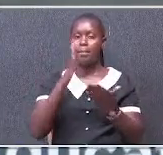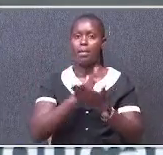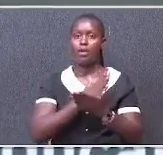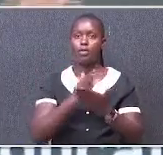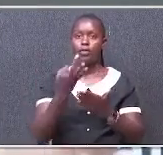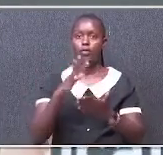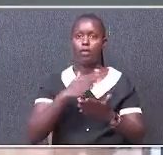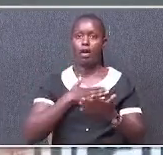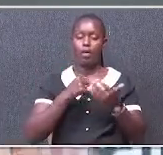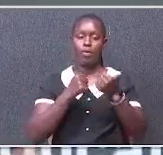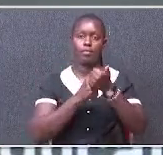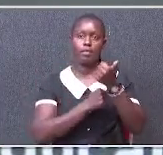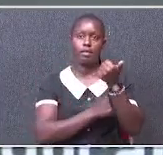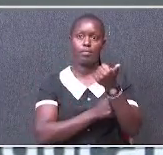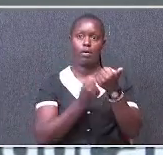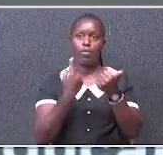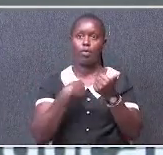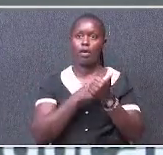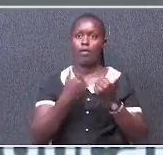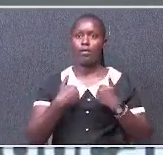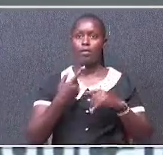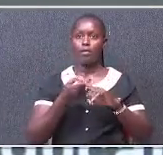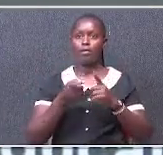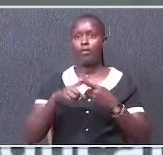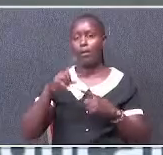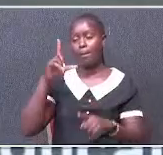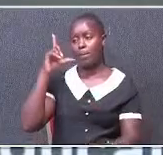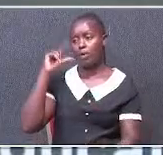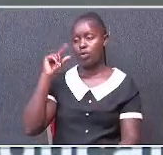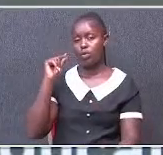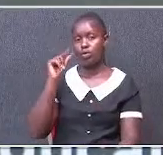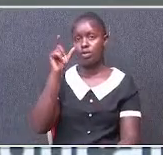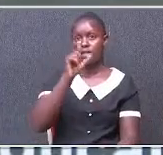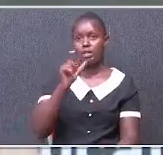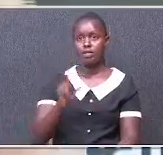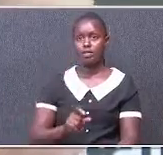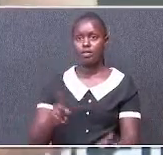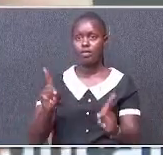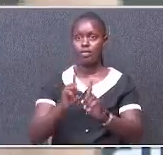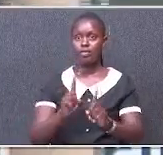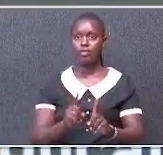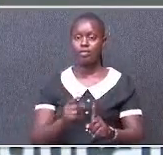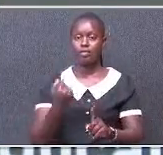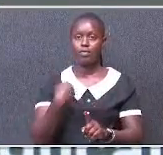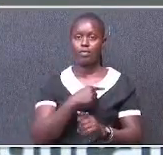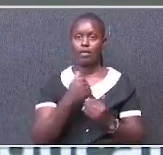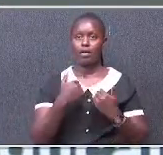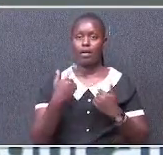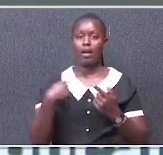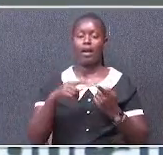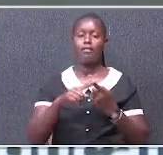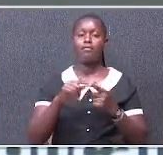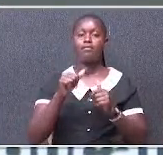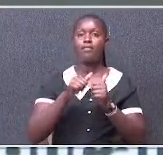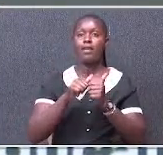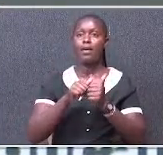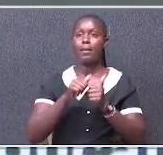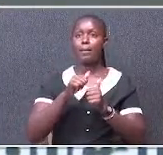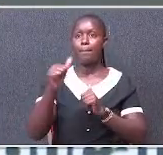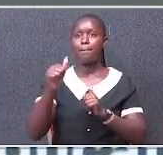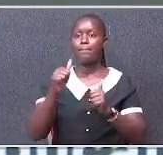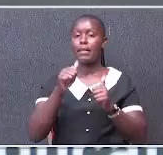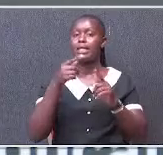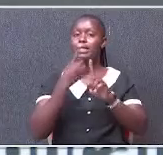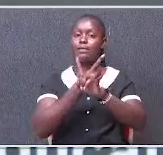program. So we have people from coast region, we have people from like distant parts of Kenya,